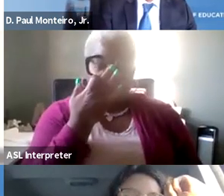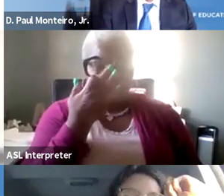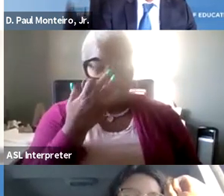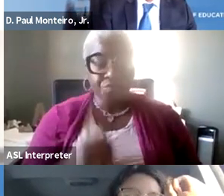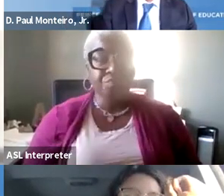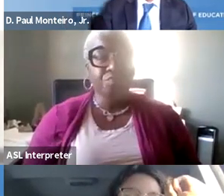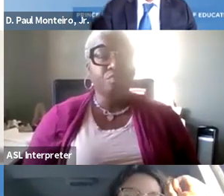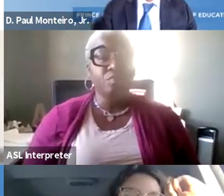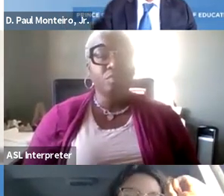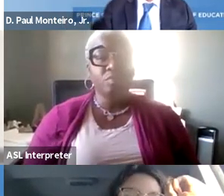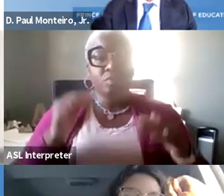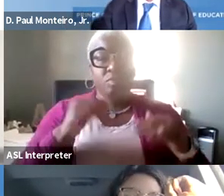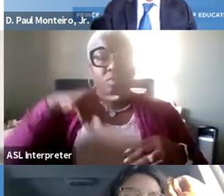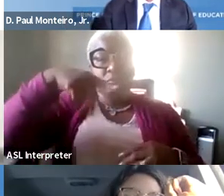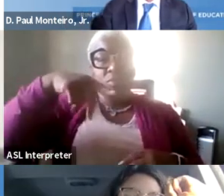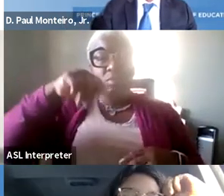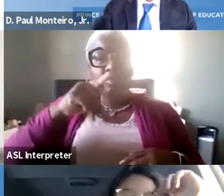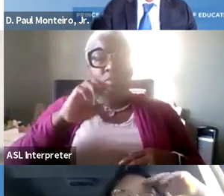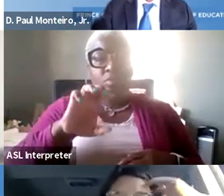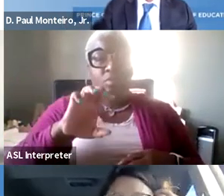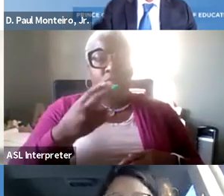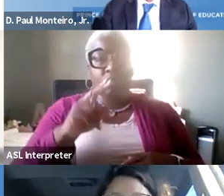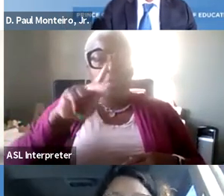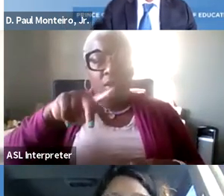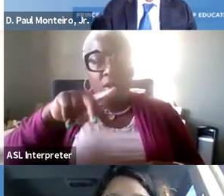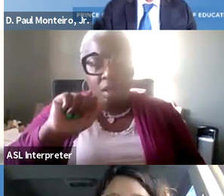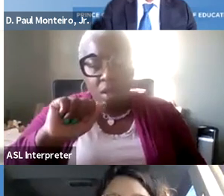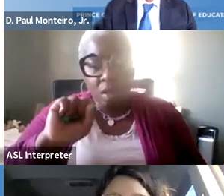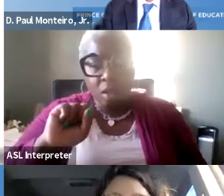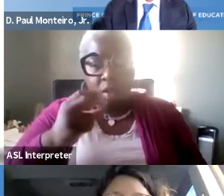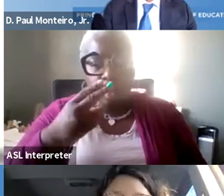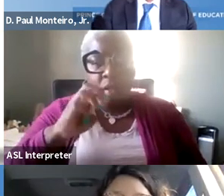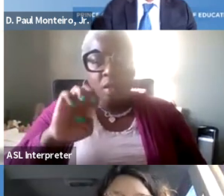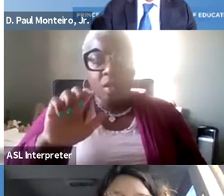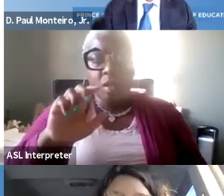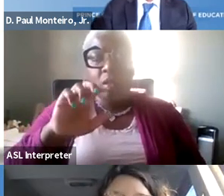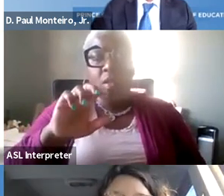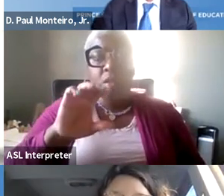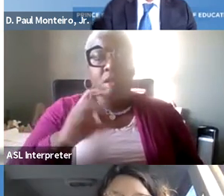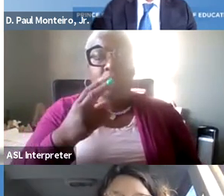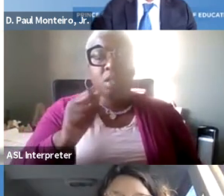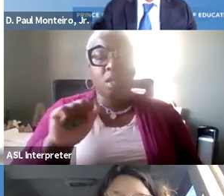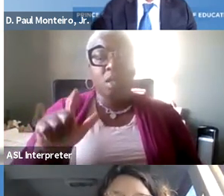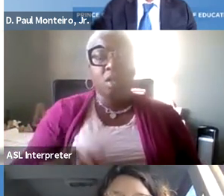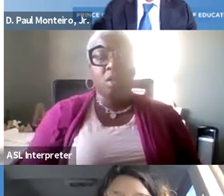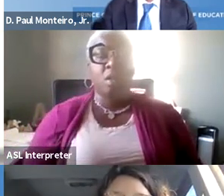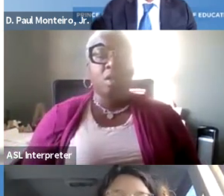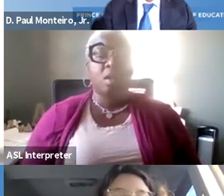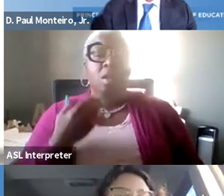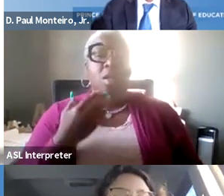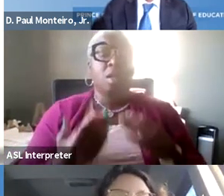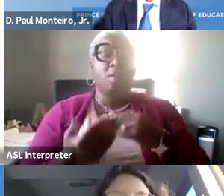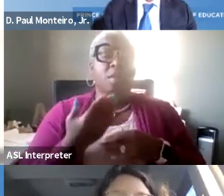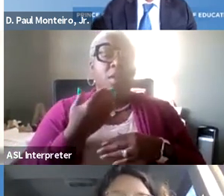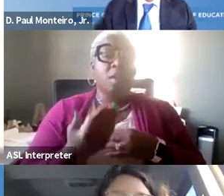Salas. Next, Patrick Pascal or Pascal. Thank you. Good evening. My name is